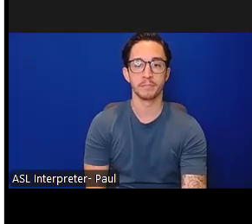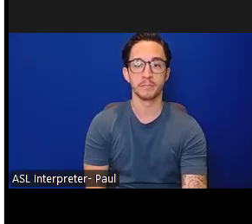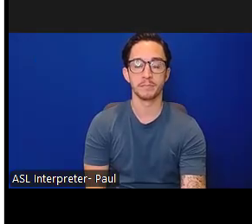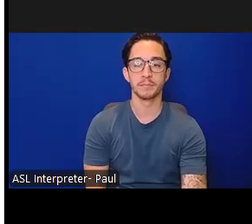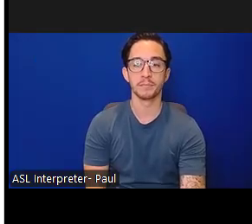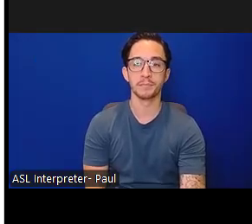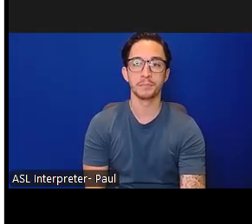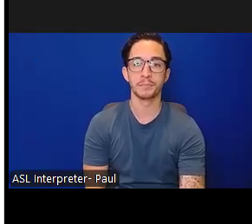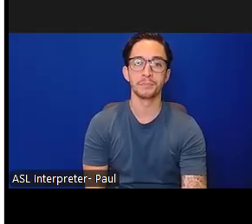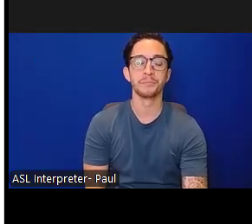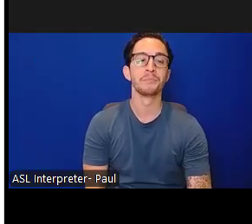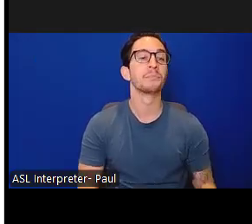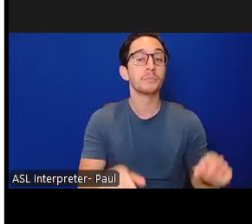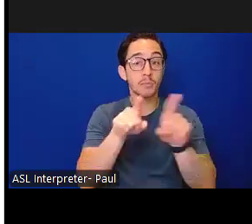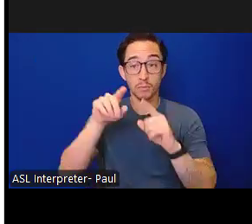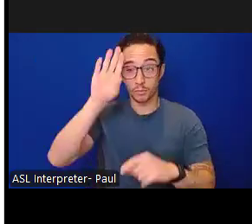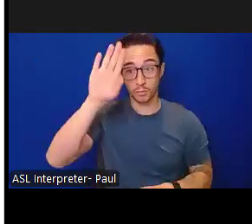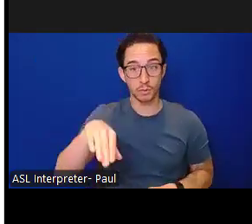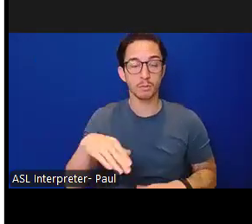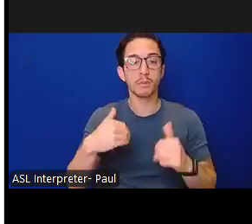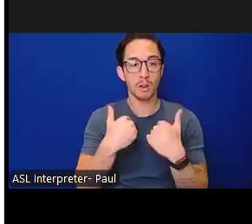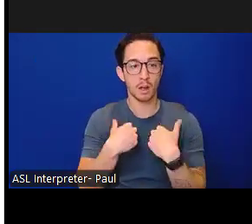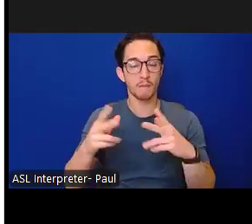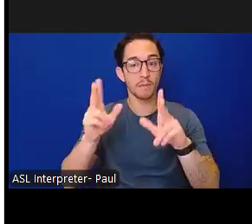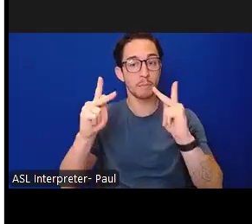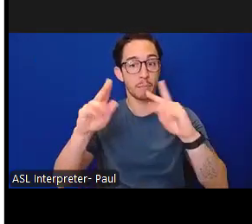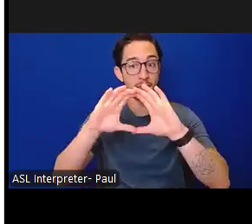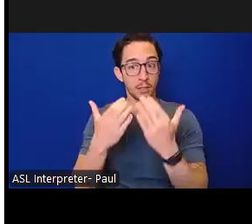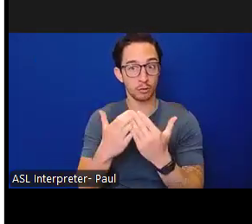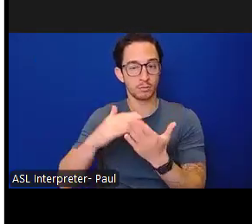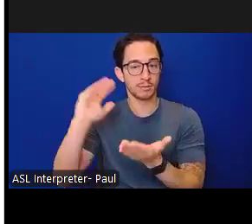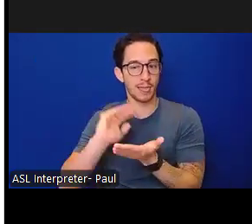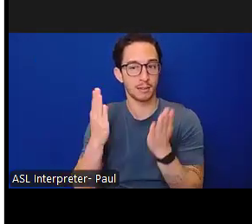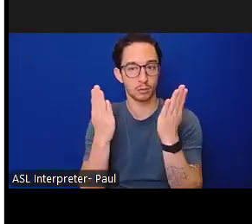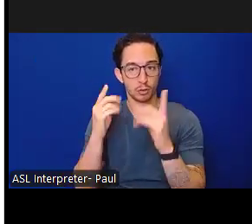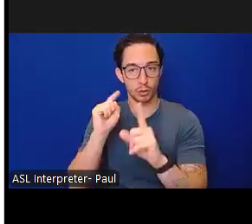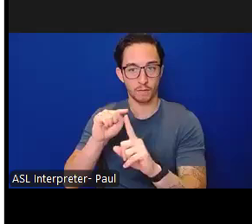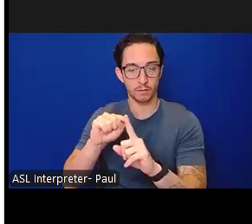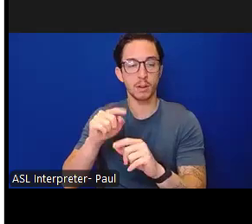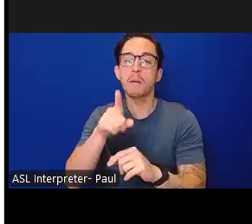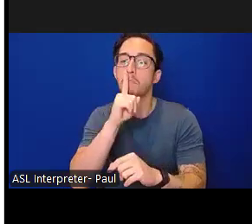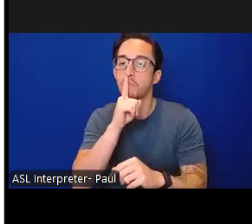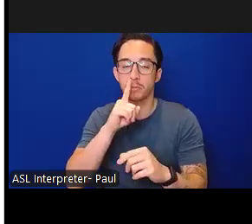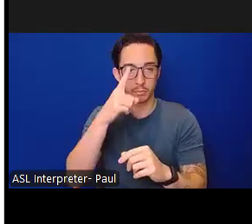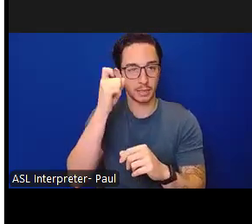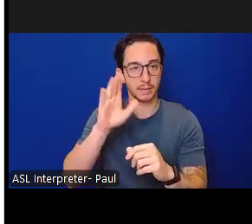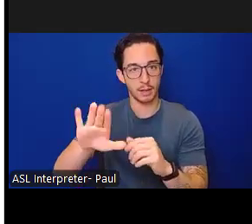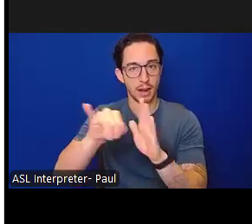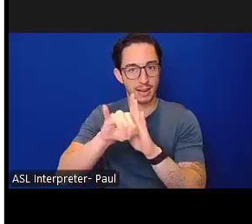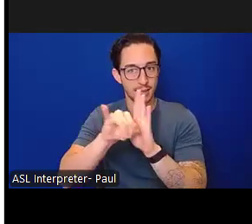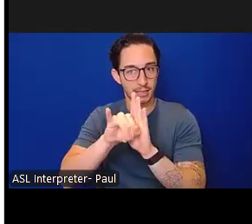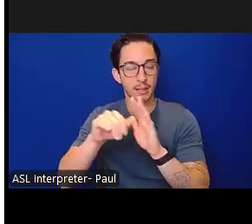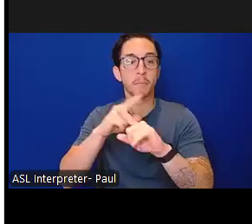We also know that there are populations that are underserved not because of their identity, but because